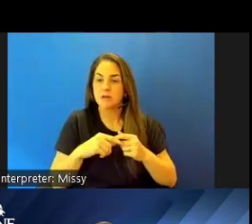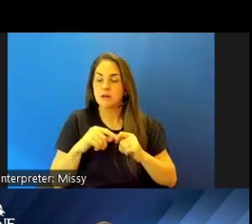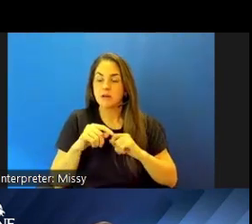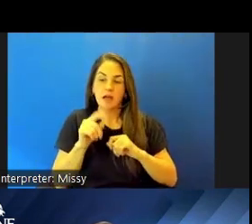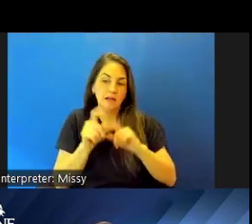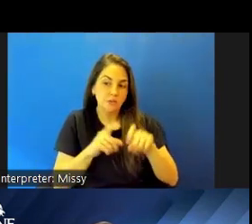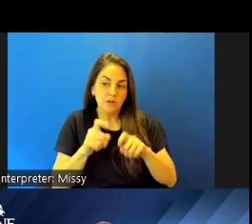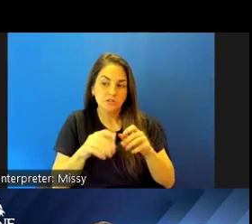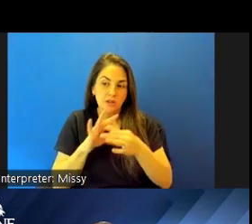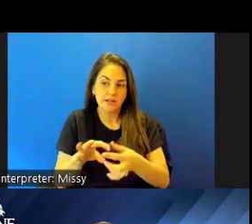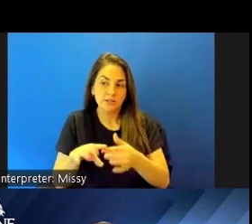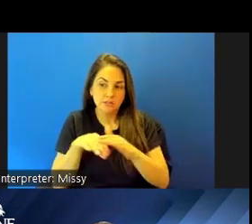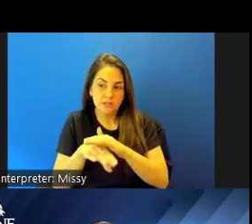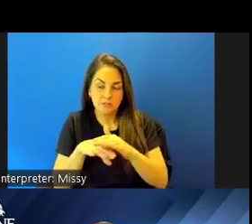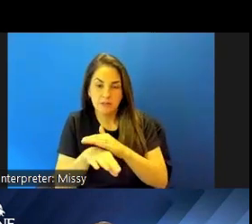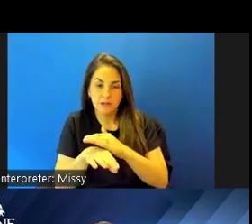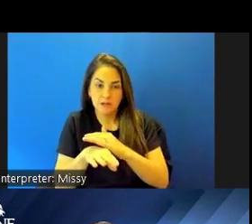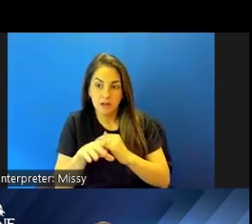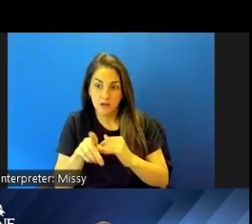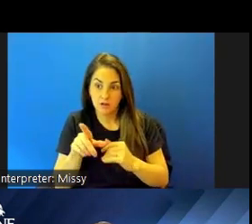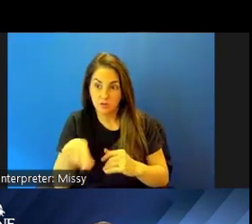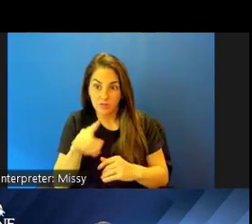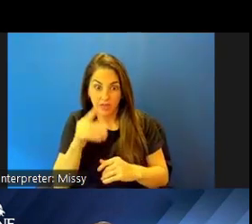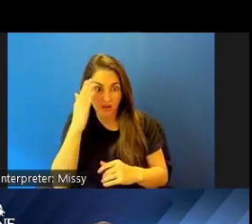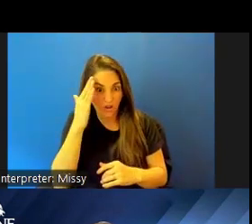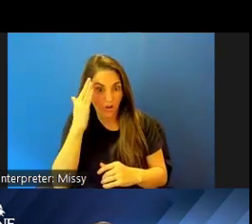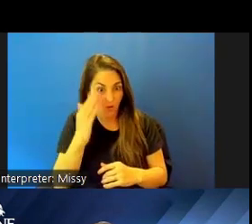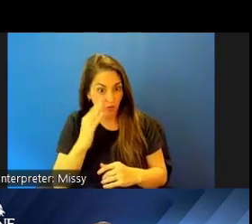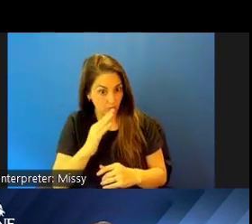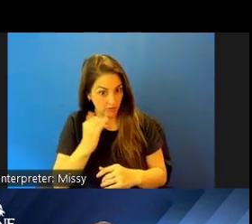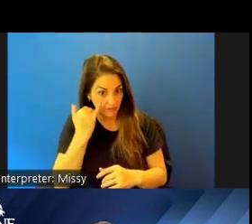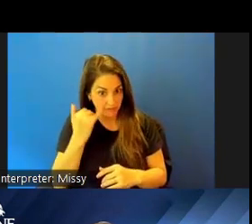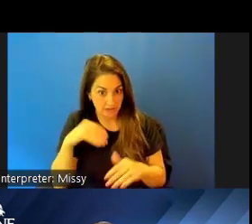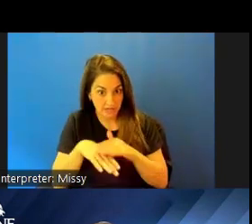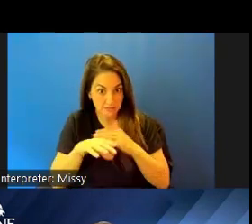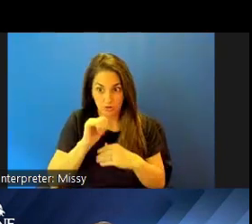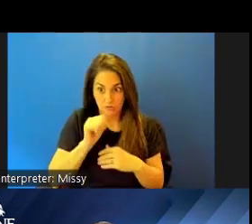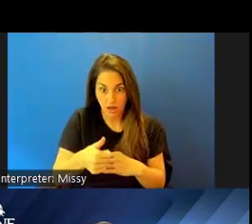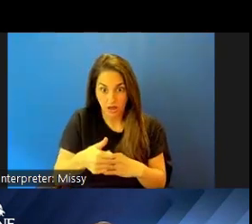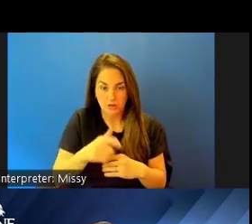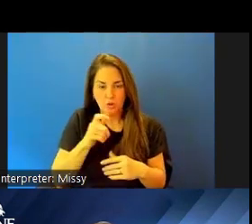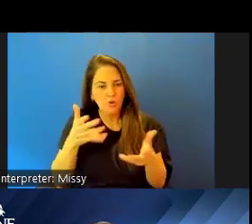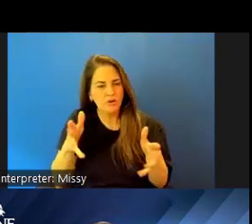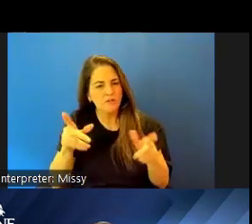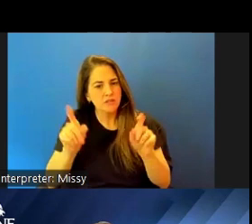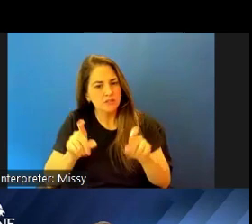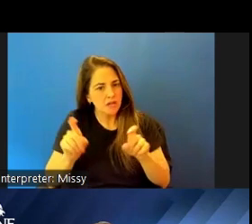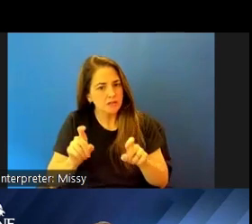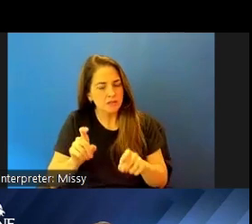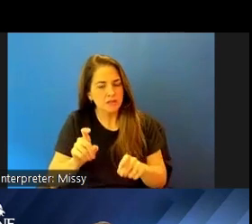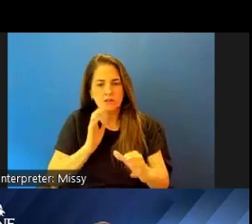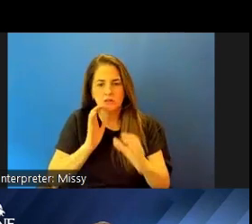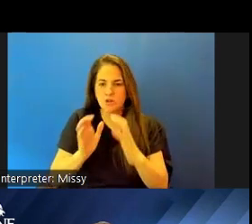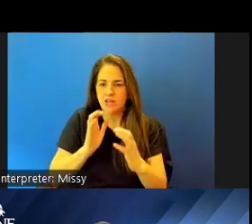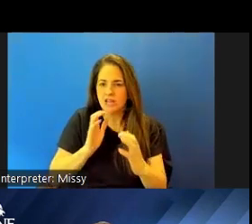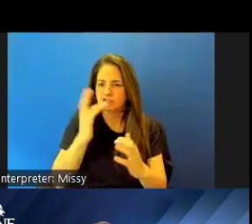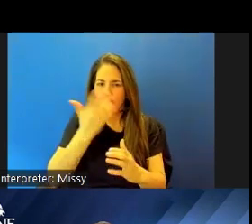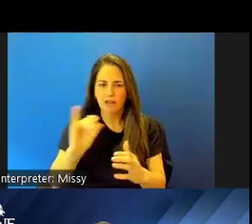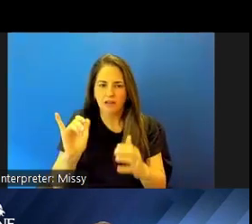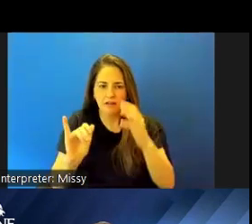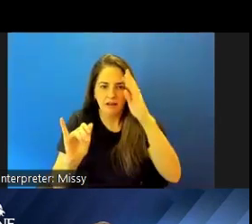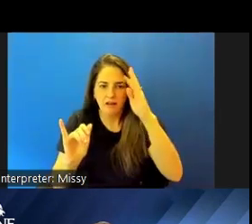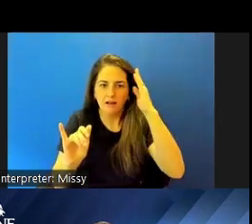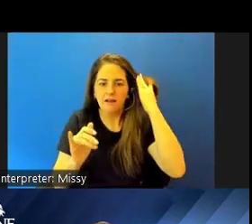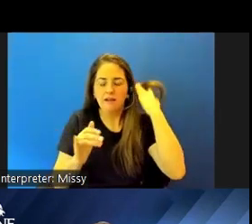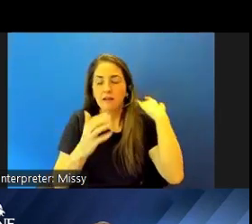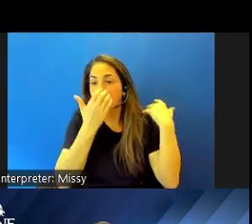about accessibility, do they even know if their product is accessible? Who's done some of that testing? What's communication process look like?